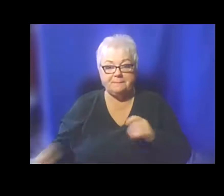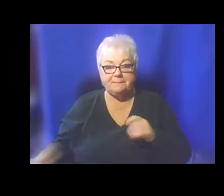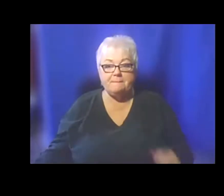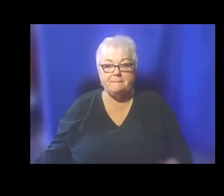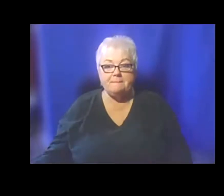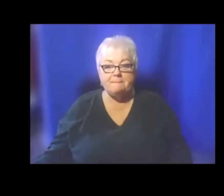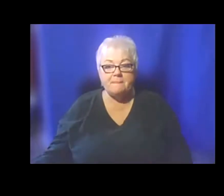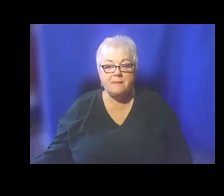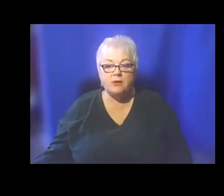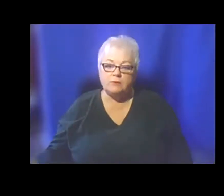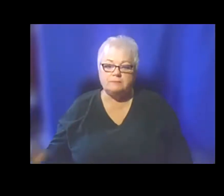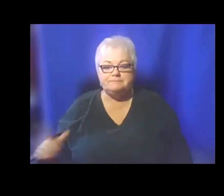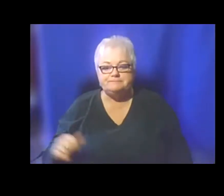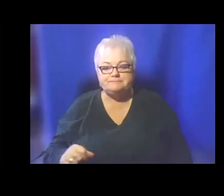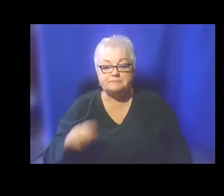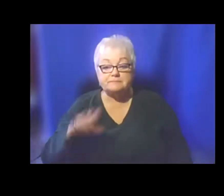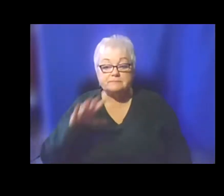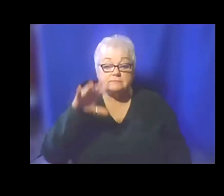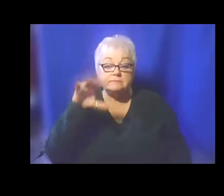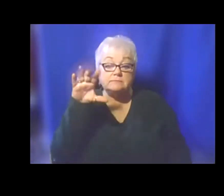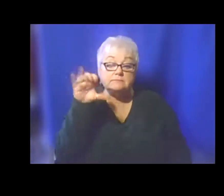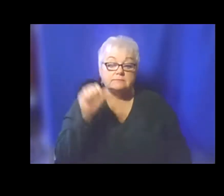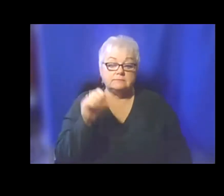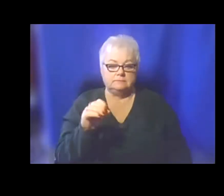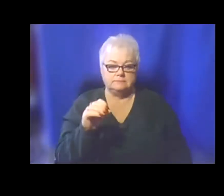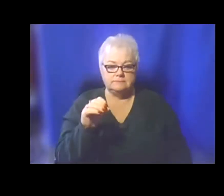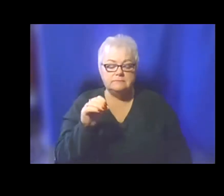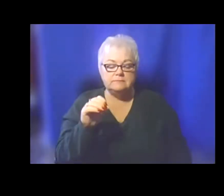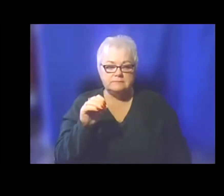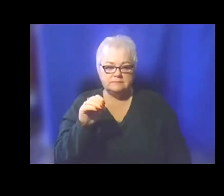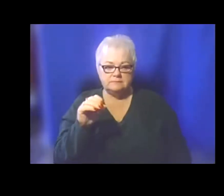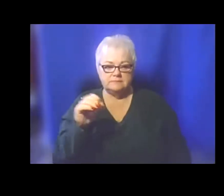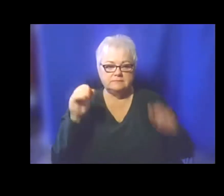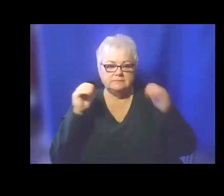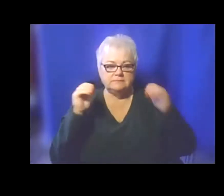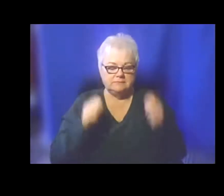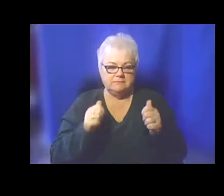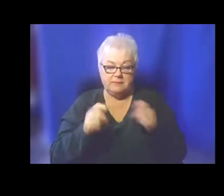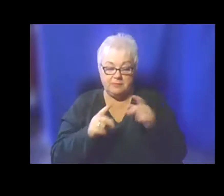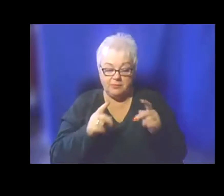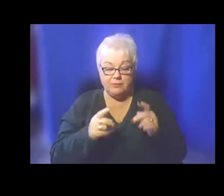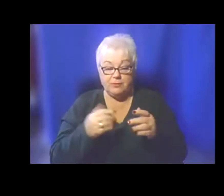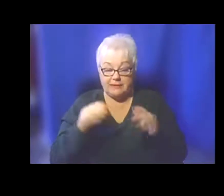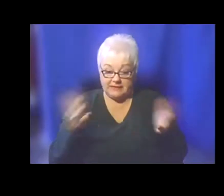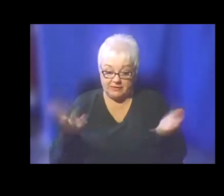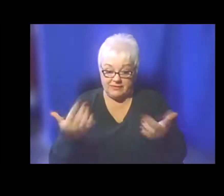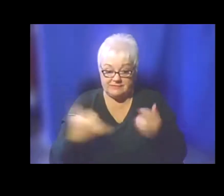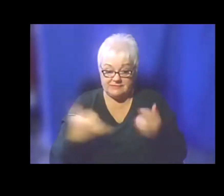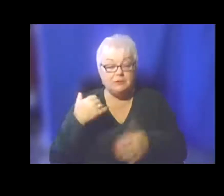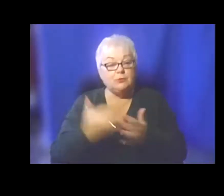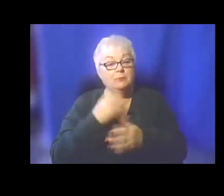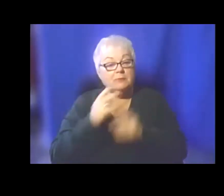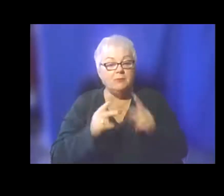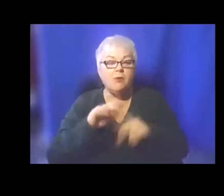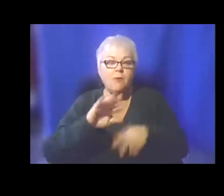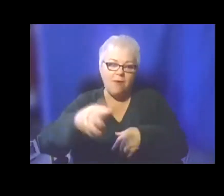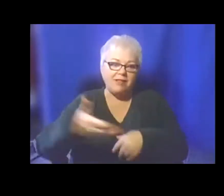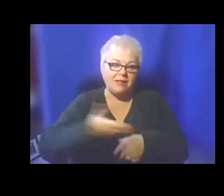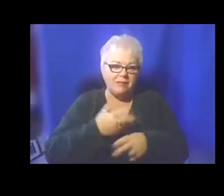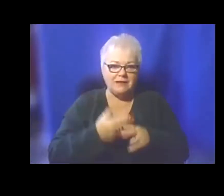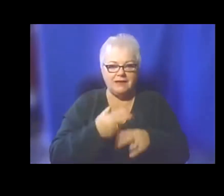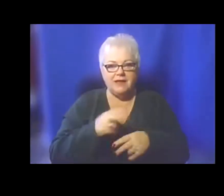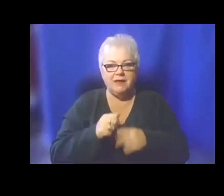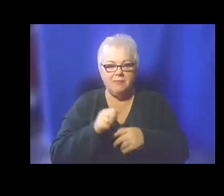Okay, cool. So good amount of folks that were here last time, maybe some new folks. Again, welcome. My name is